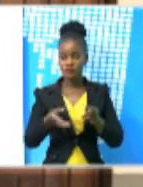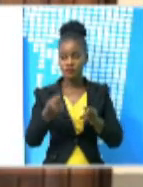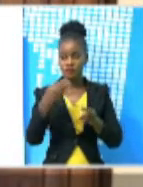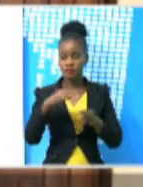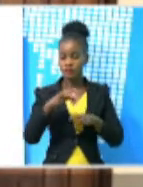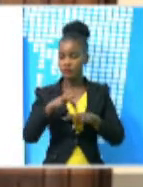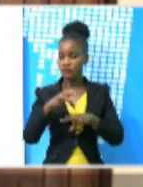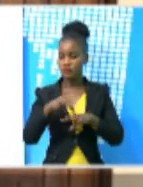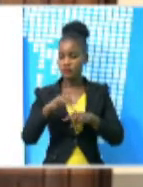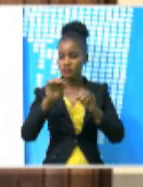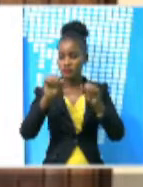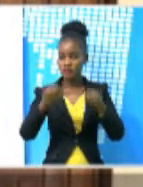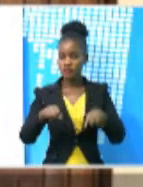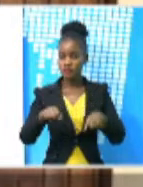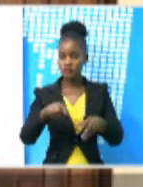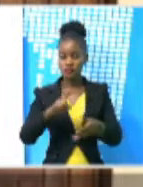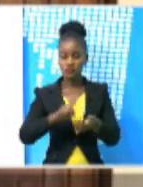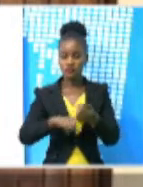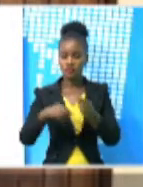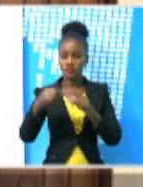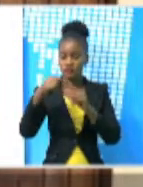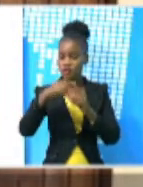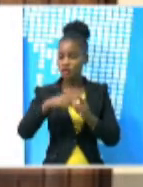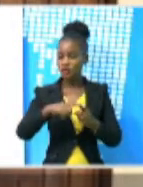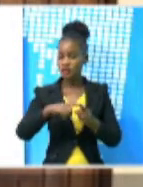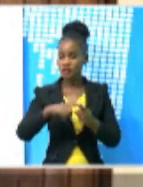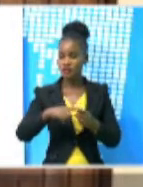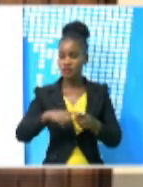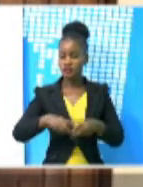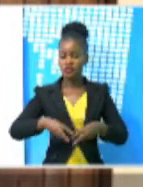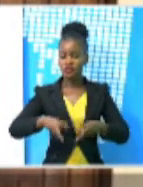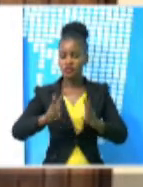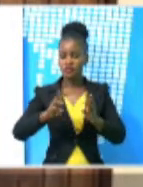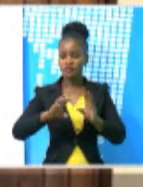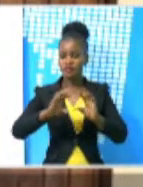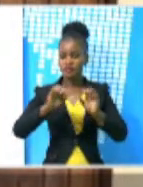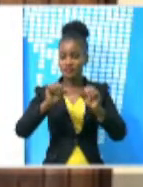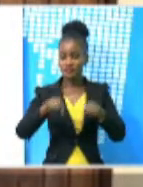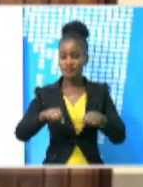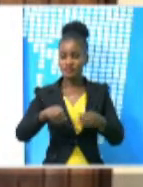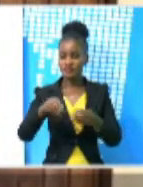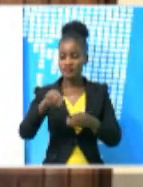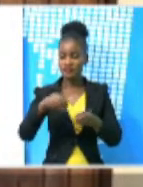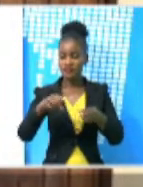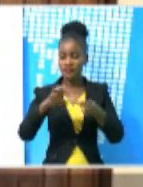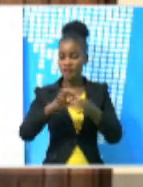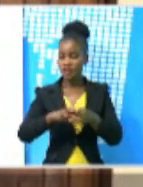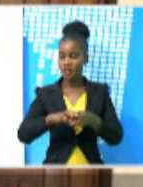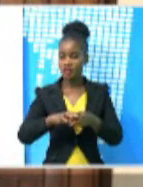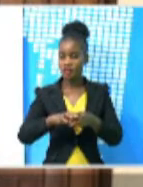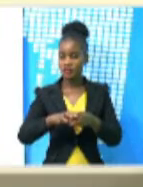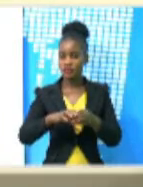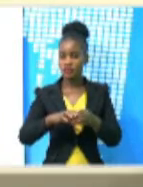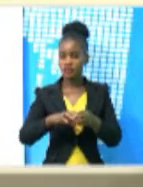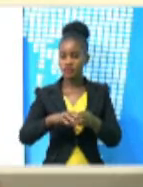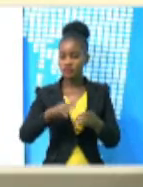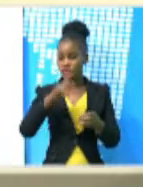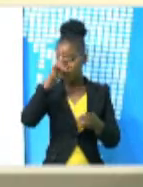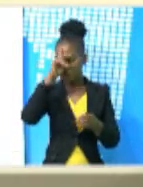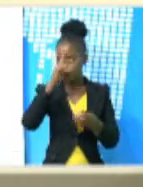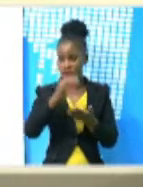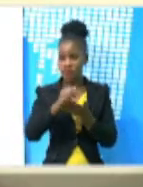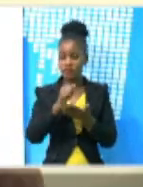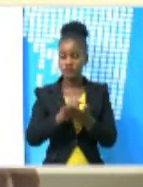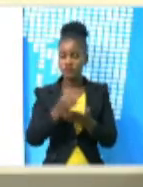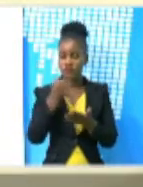that we can massively tackle the roads for the community access and connectivity roads in the rural areas. Honorable